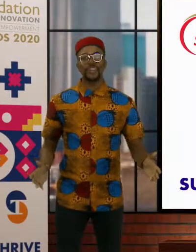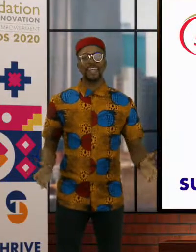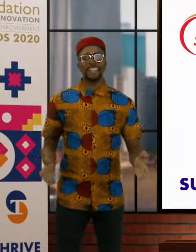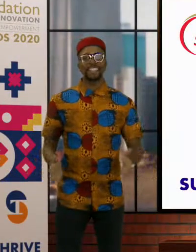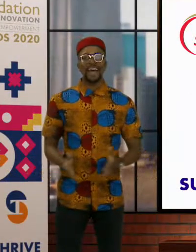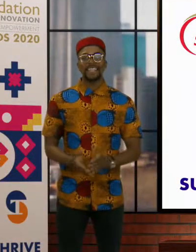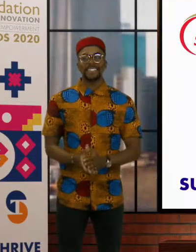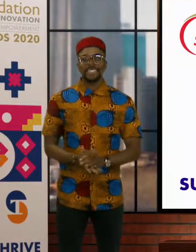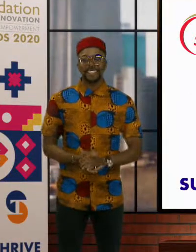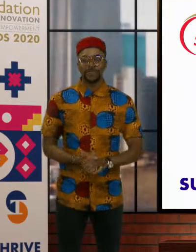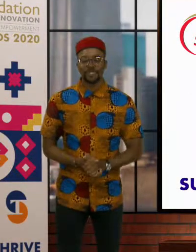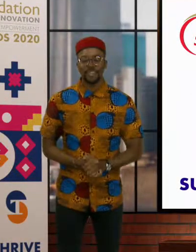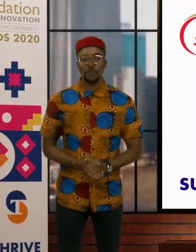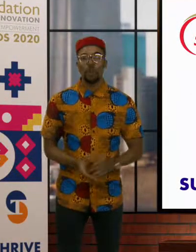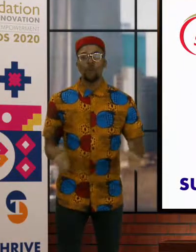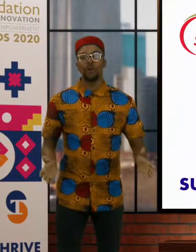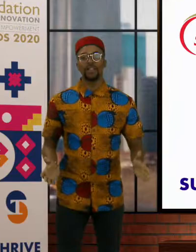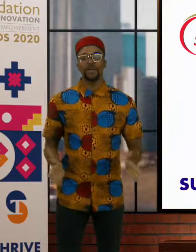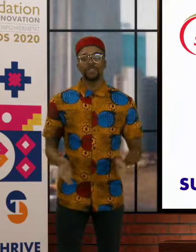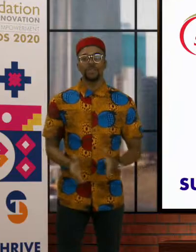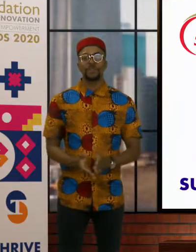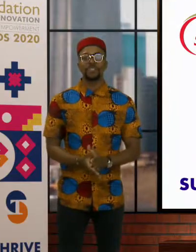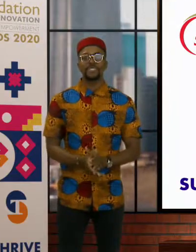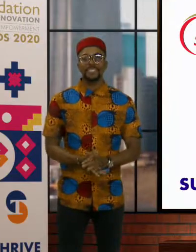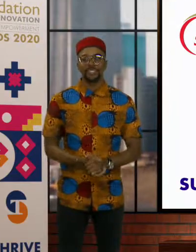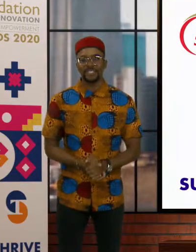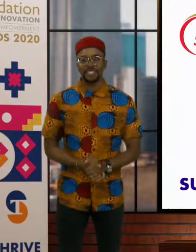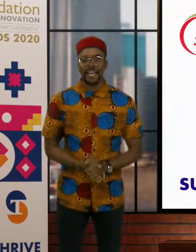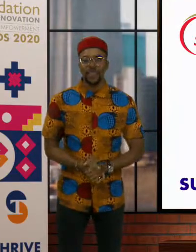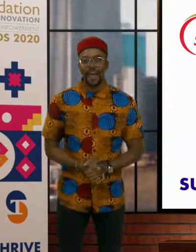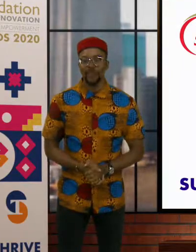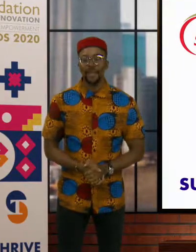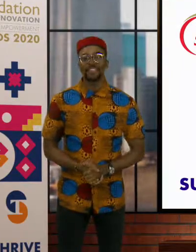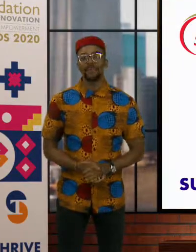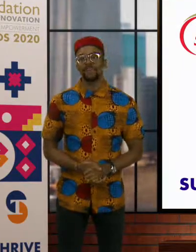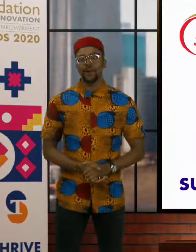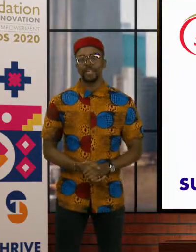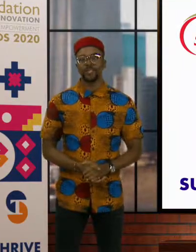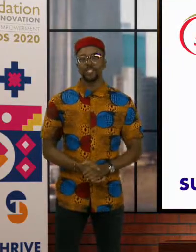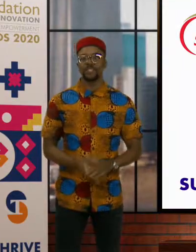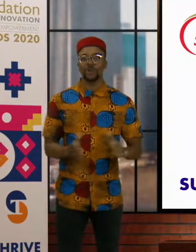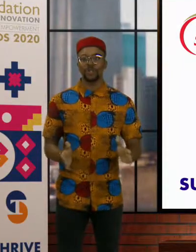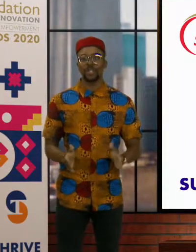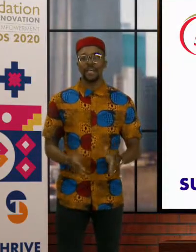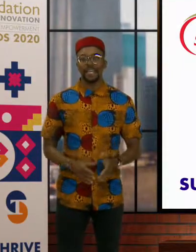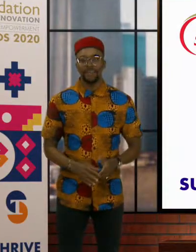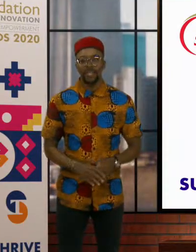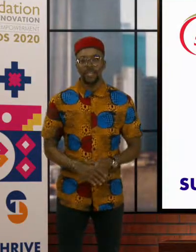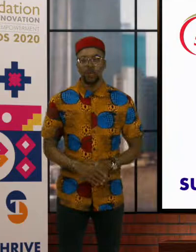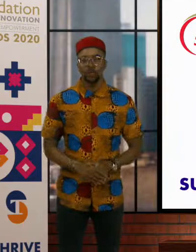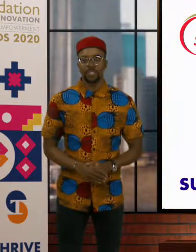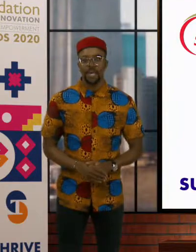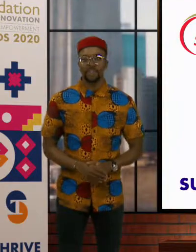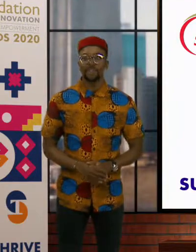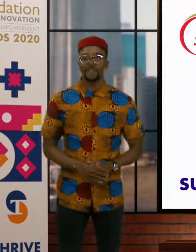Good afternoon, ladies and gentlemen. A warm welcome to the prestigious 10th Annual SAB Foundation Social